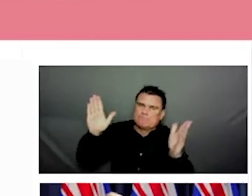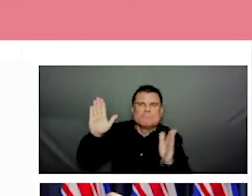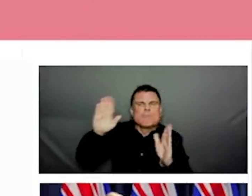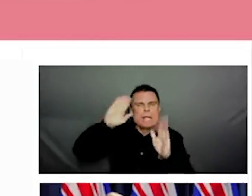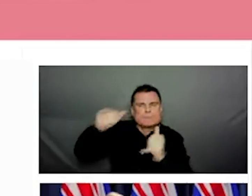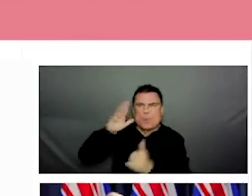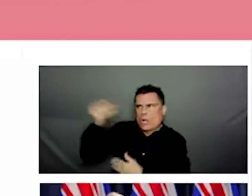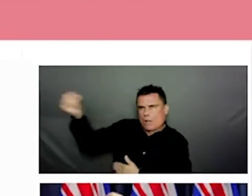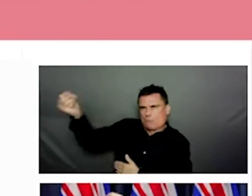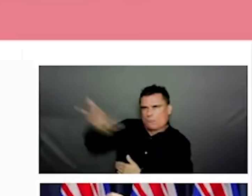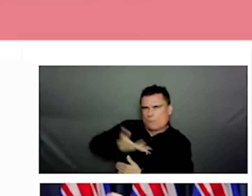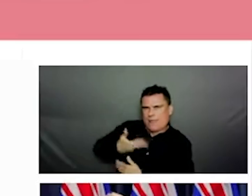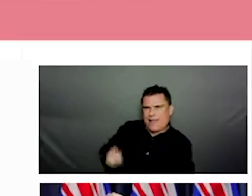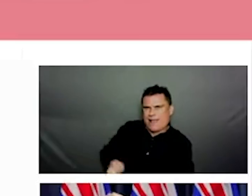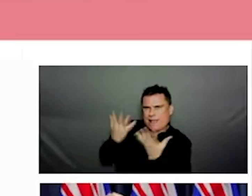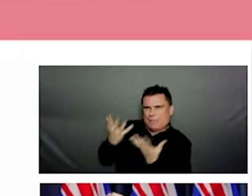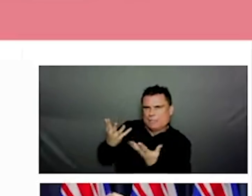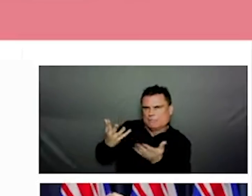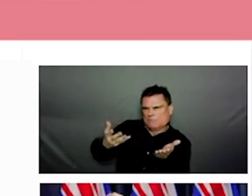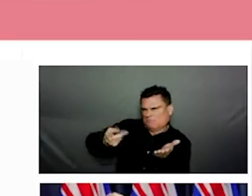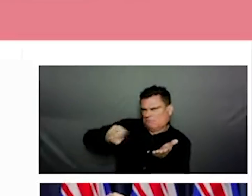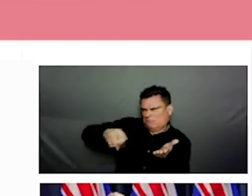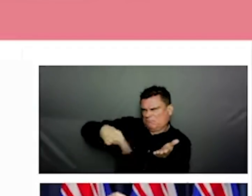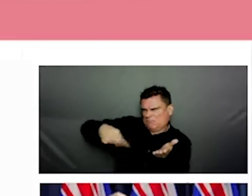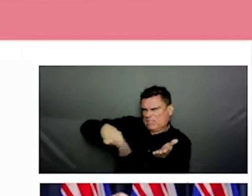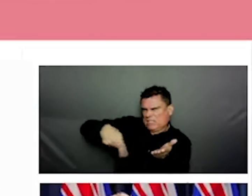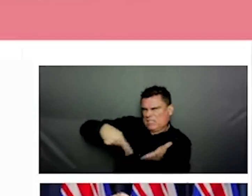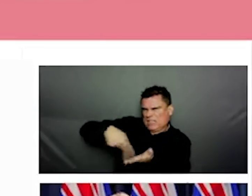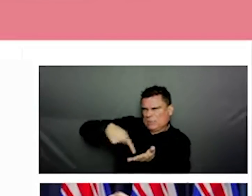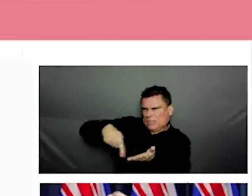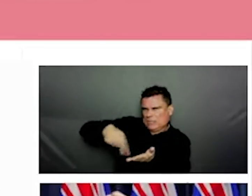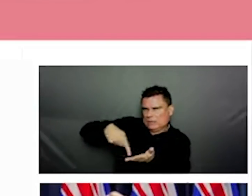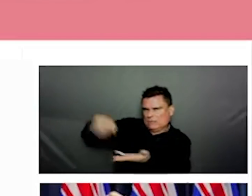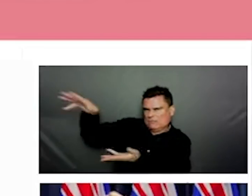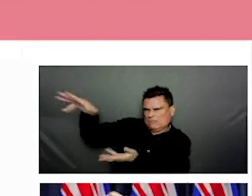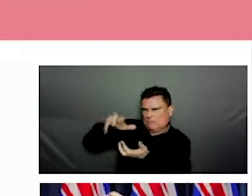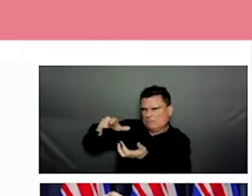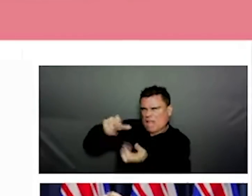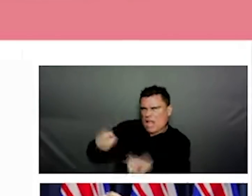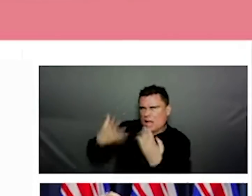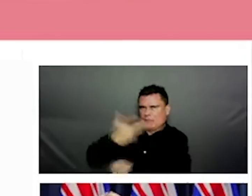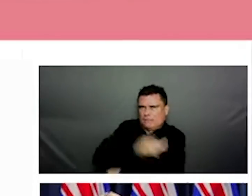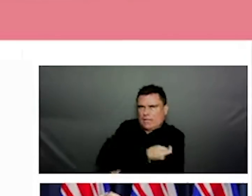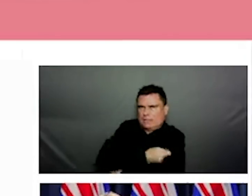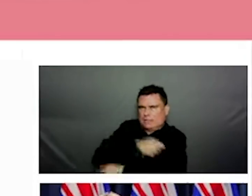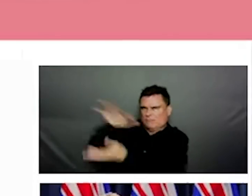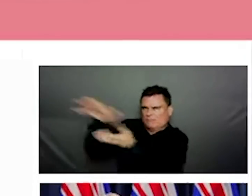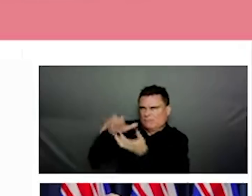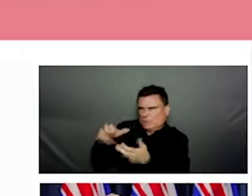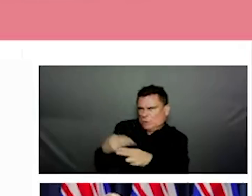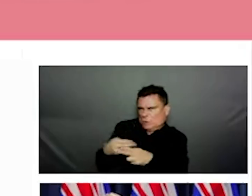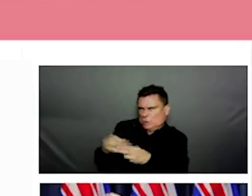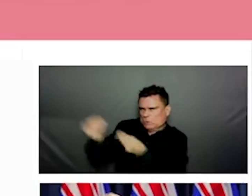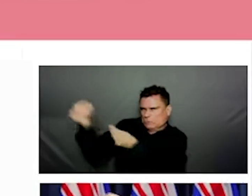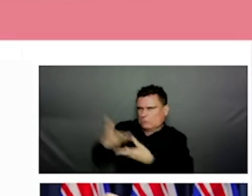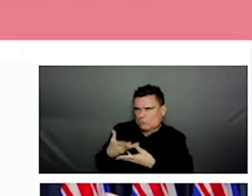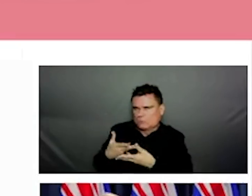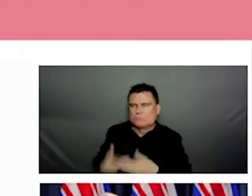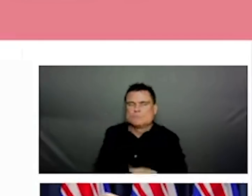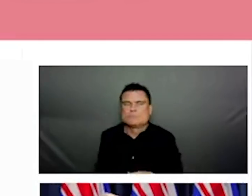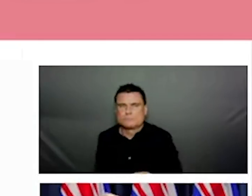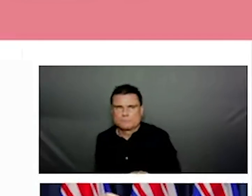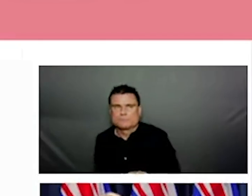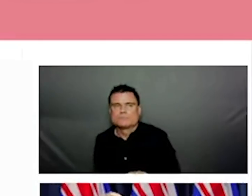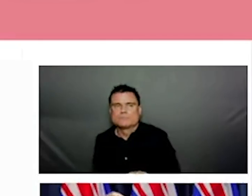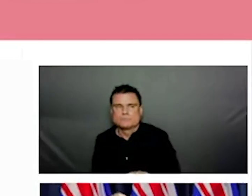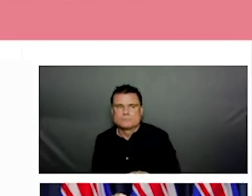how many doses we will have each week through February and March. And it is this system that we're getting into across the country